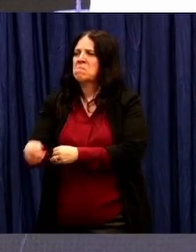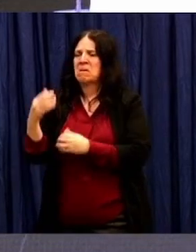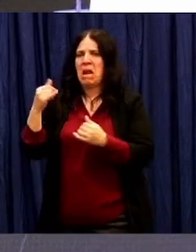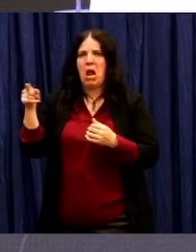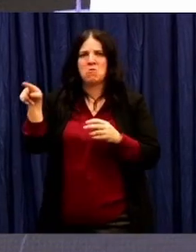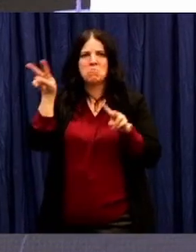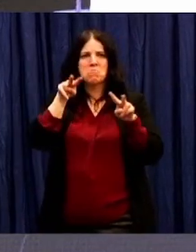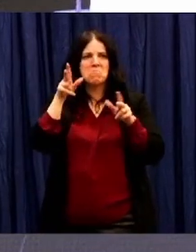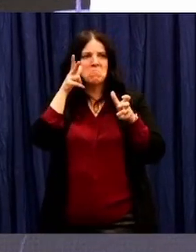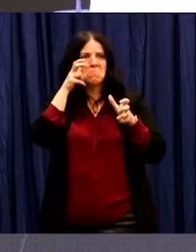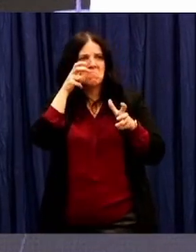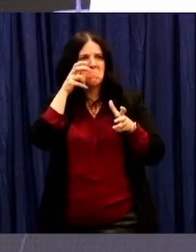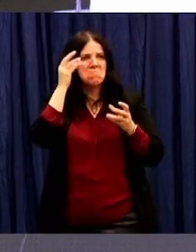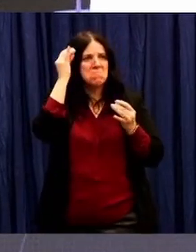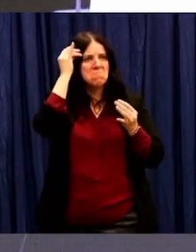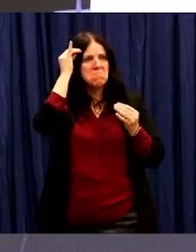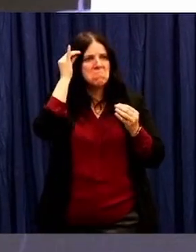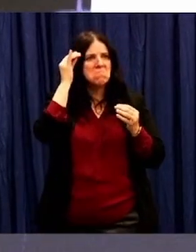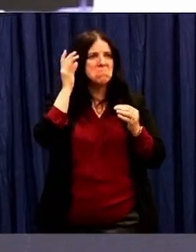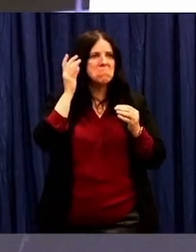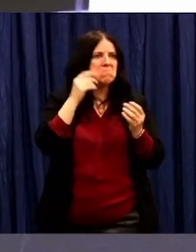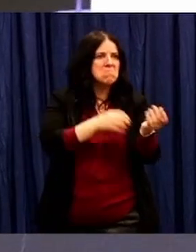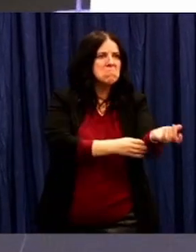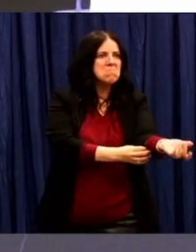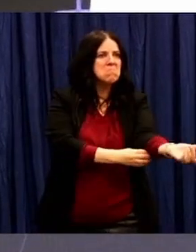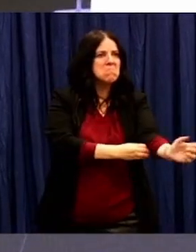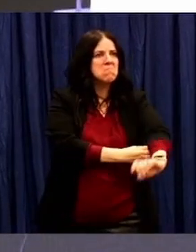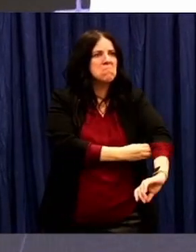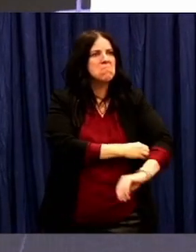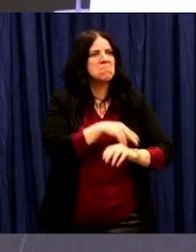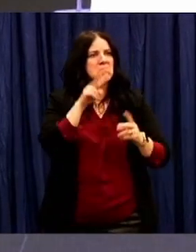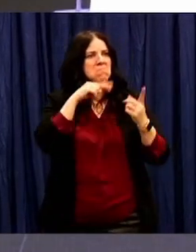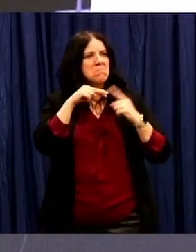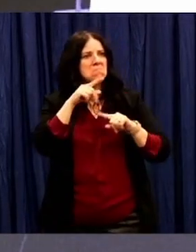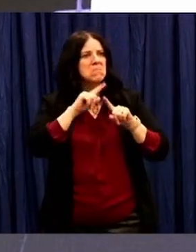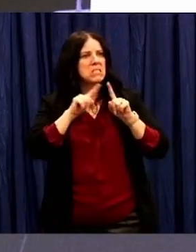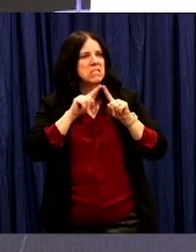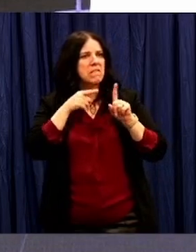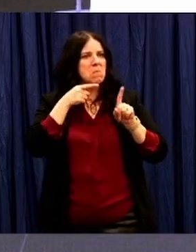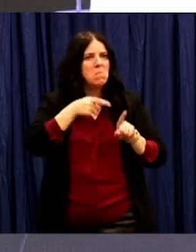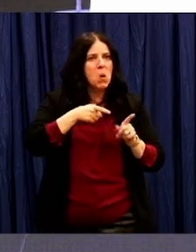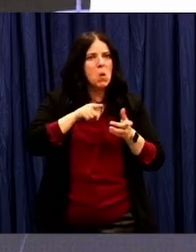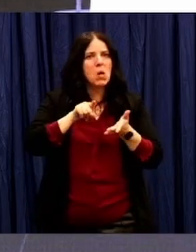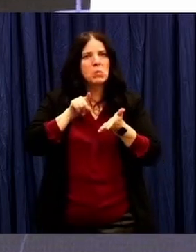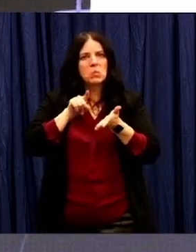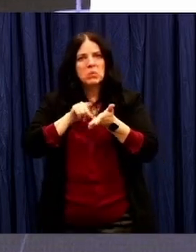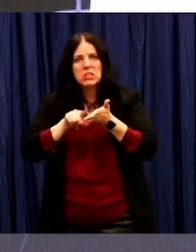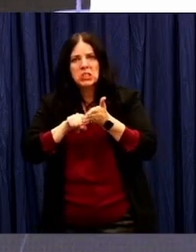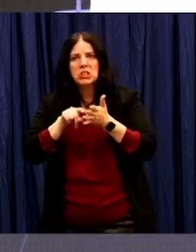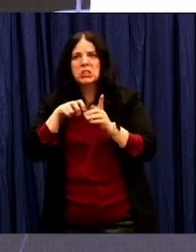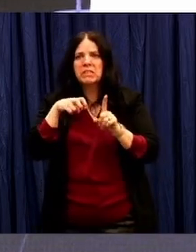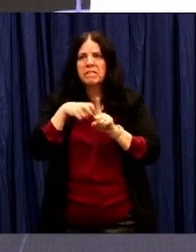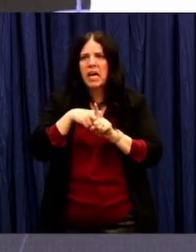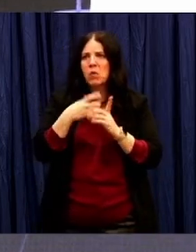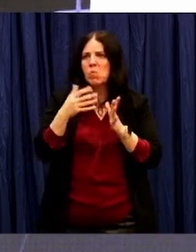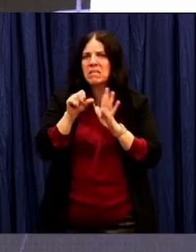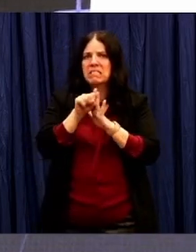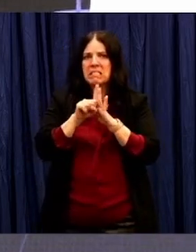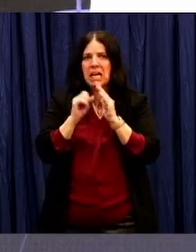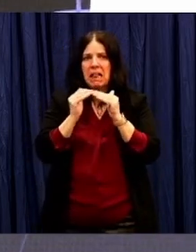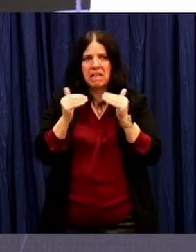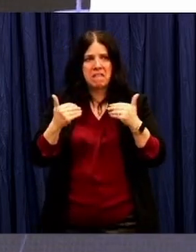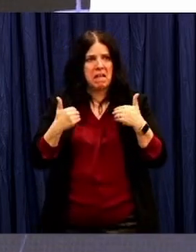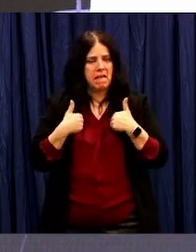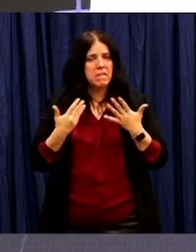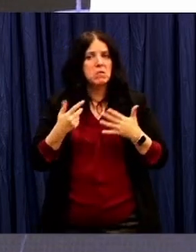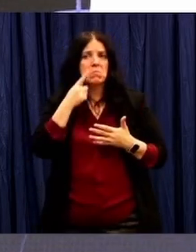the thought-provoking points and research findings and what the state level is doing. And